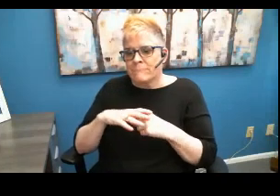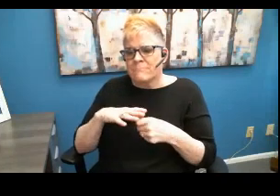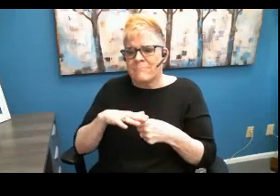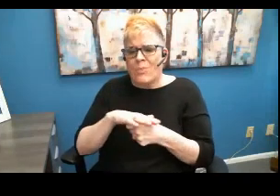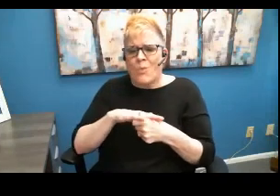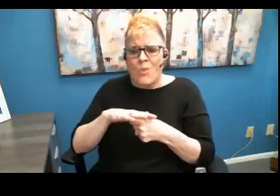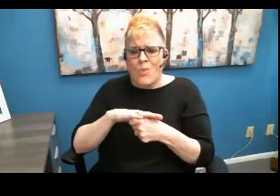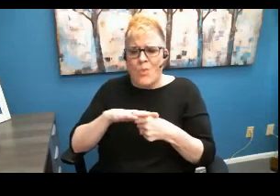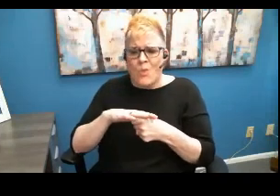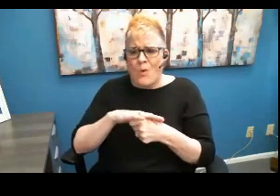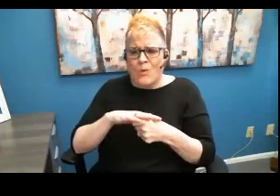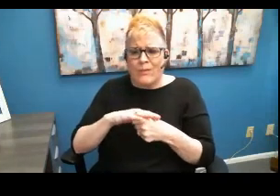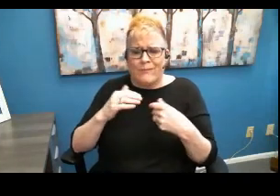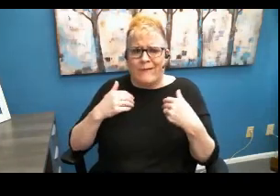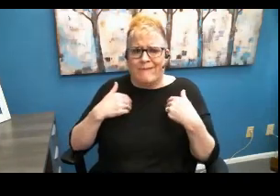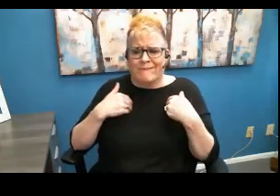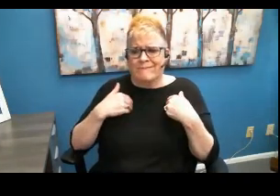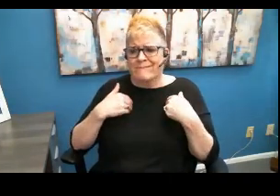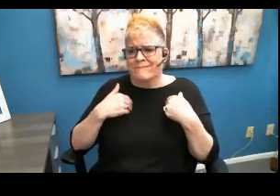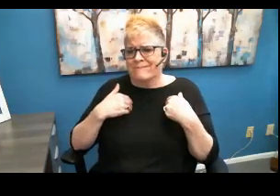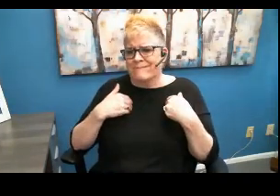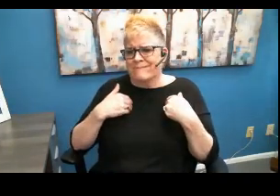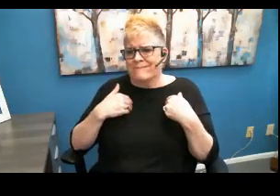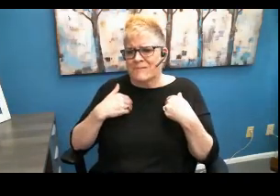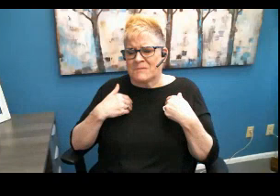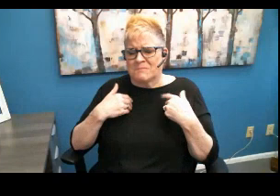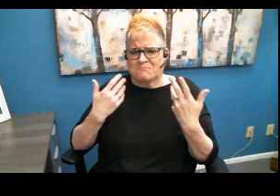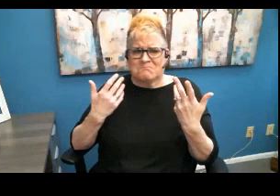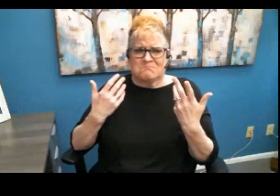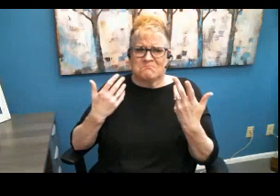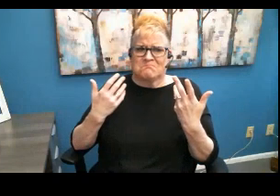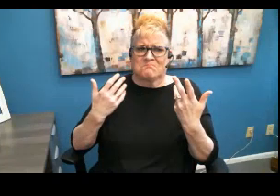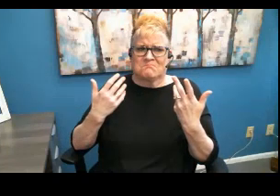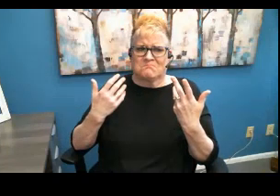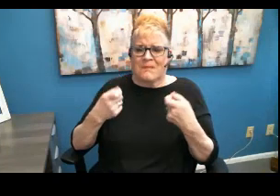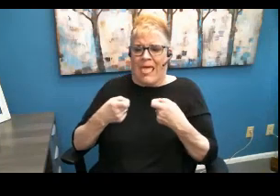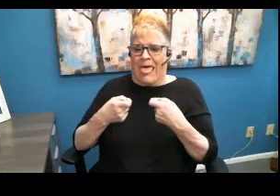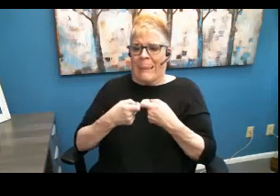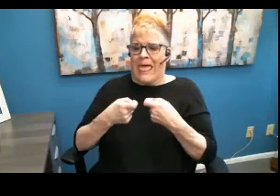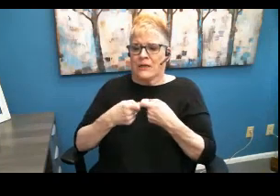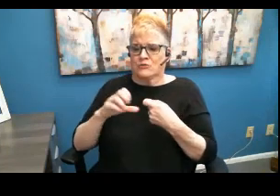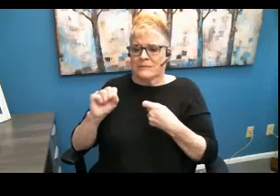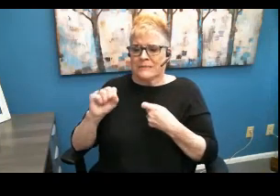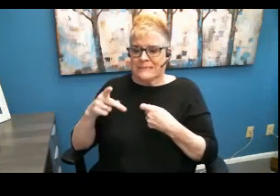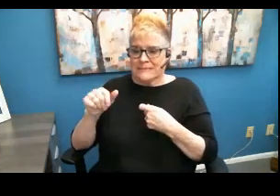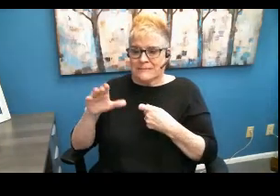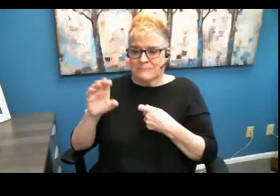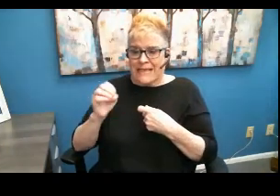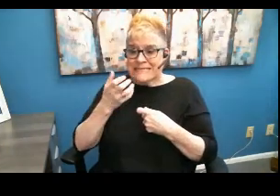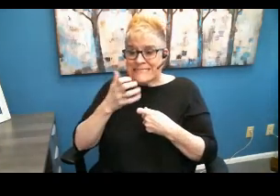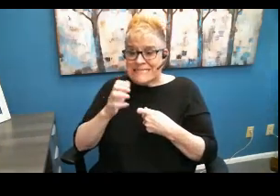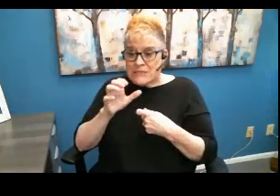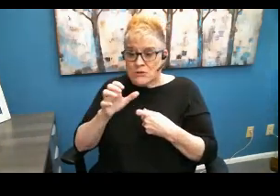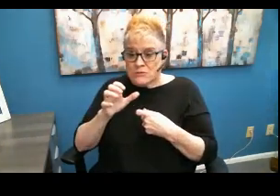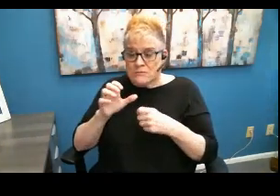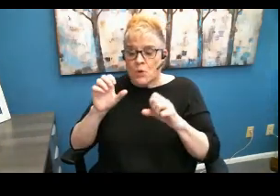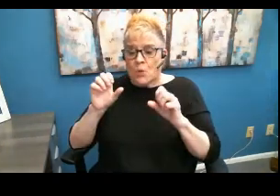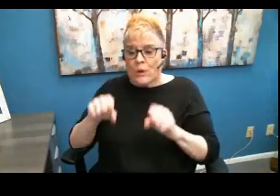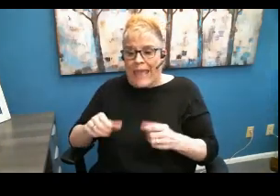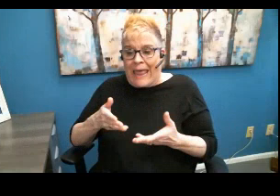Locally, we have a small inventory of electric space heaters, for example, and we may be able to